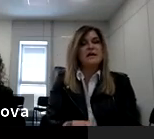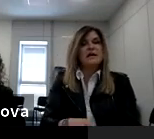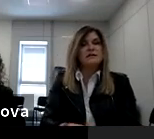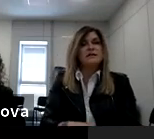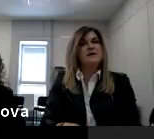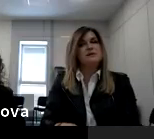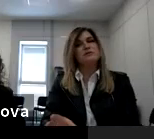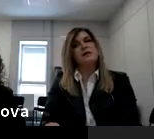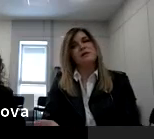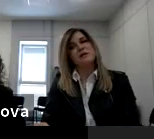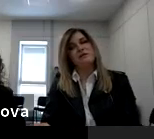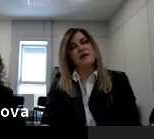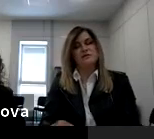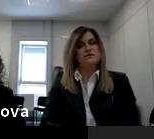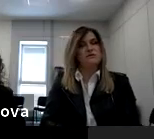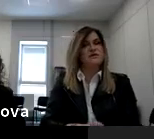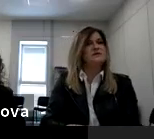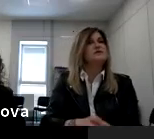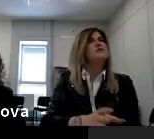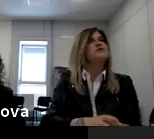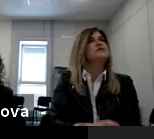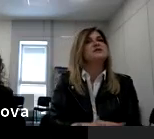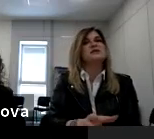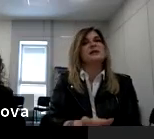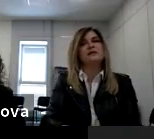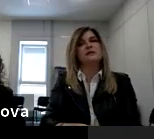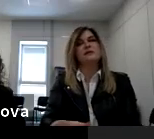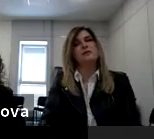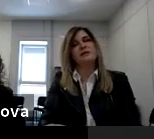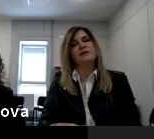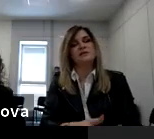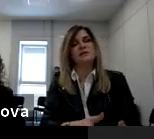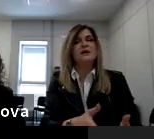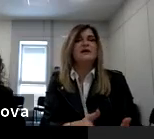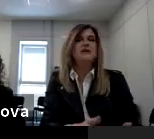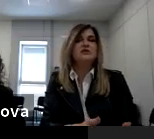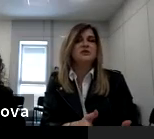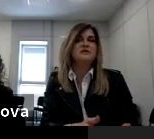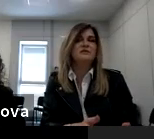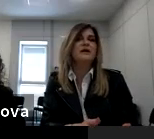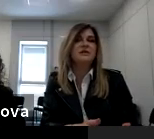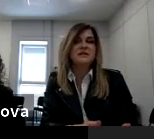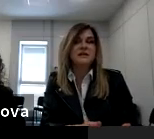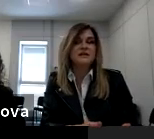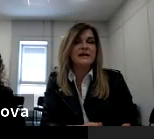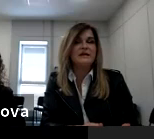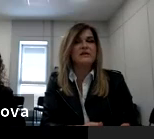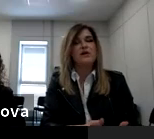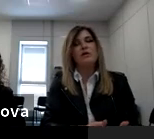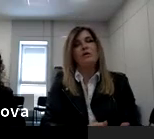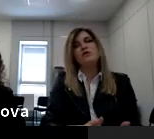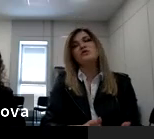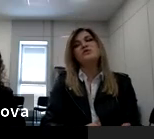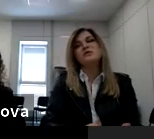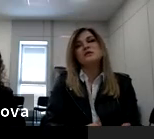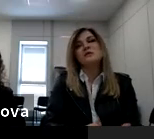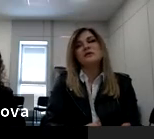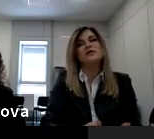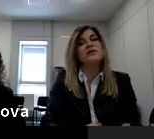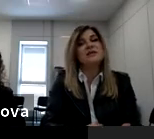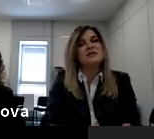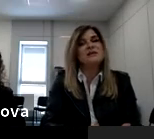luminaires. It depends on many, many factors. For instance, do you use 10 luminaires, each is 1 meter length, or you